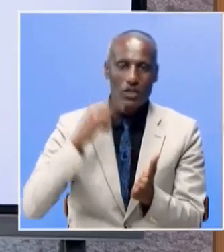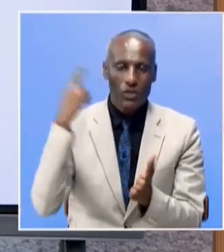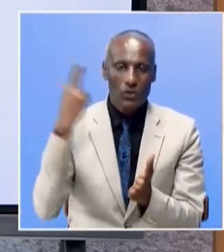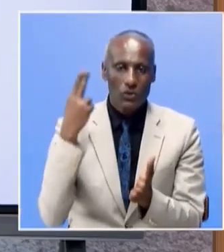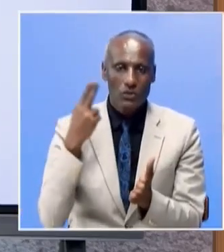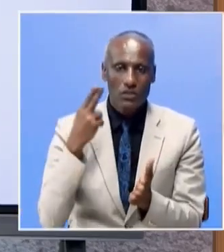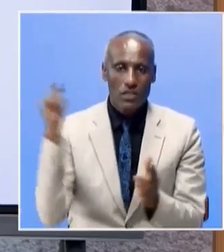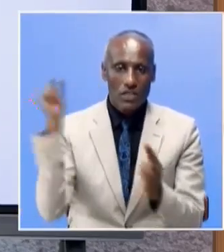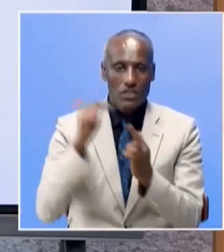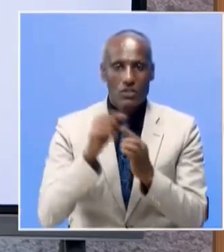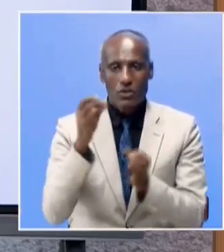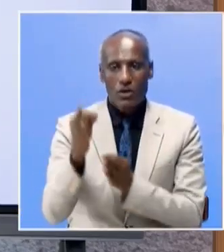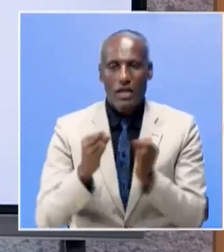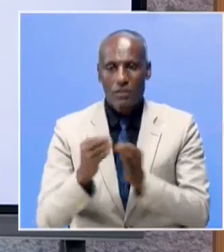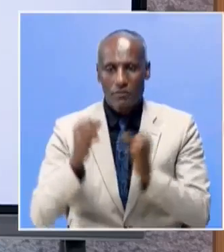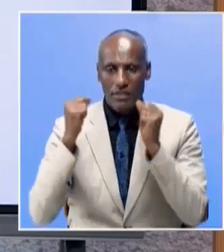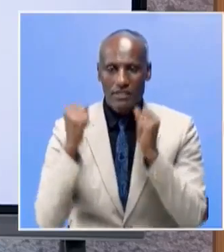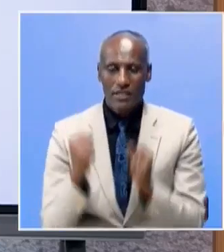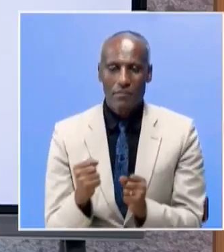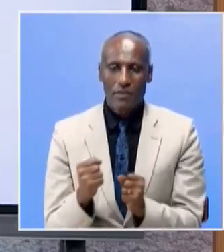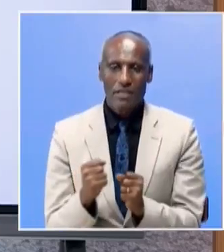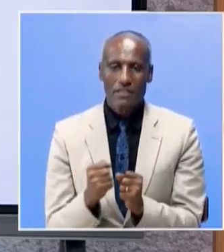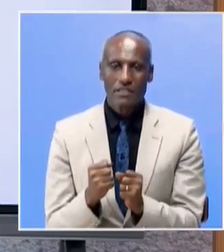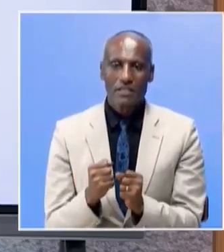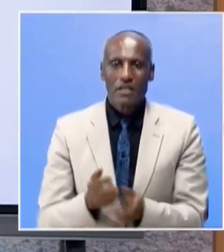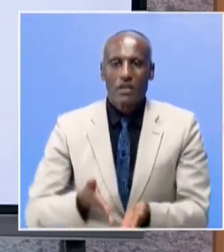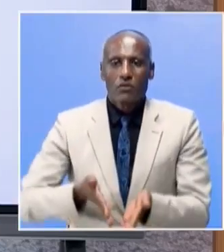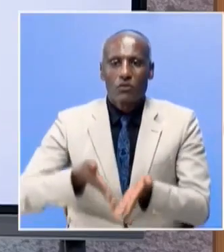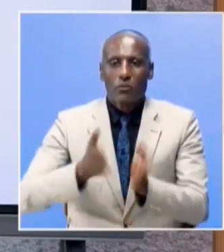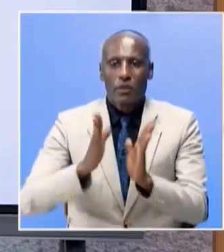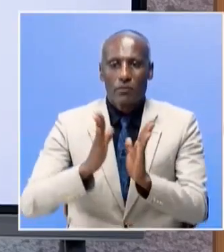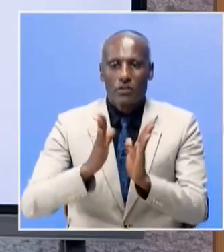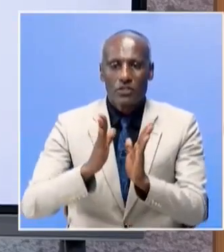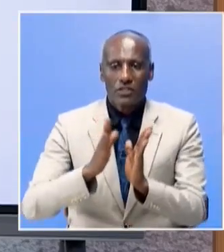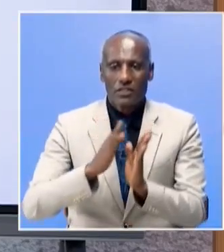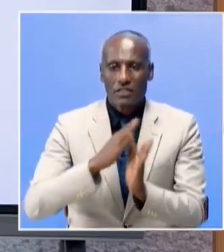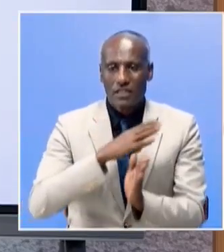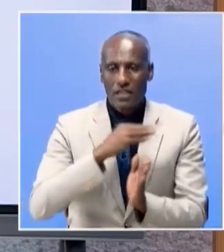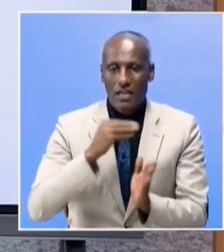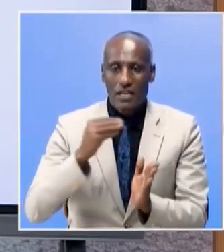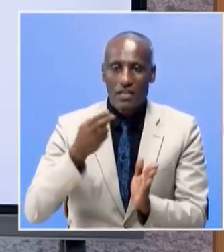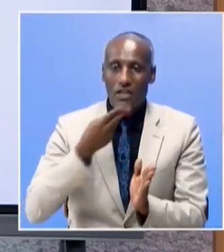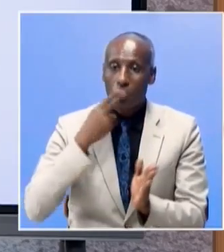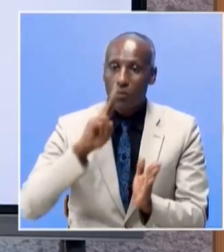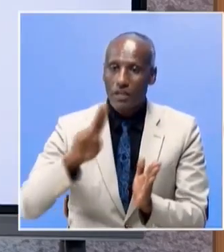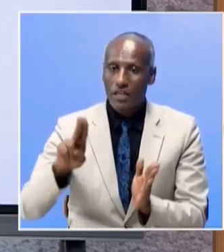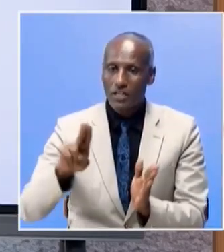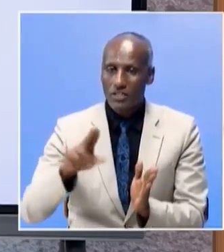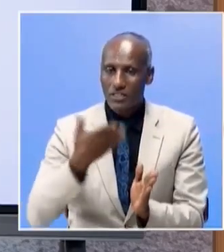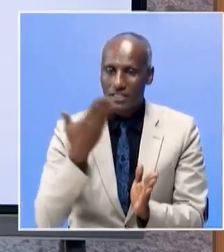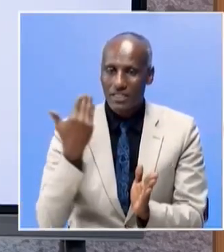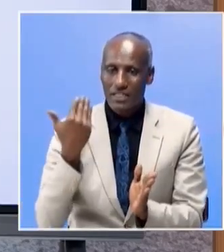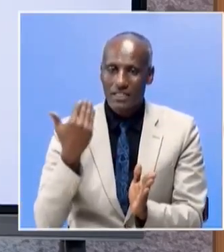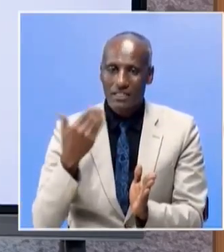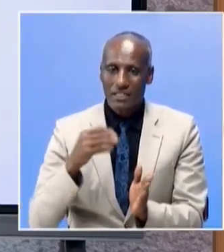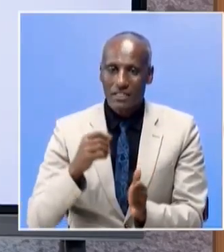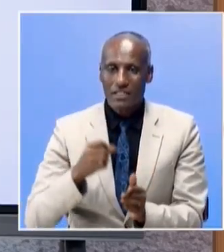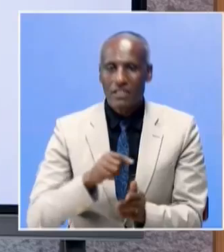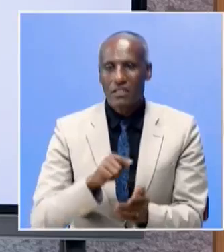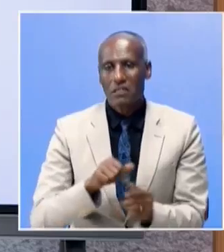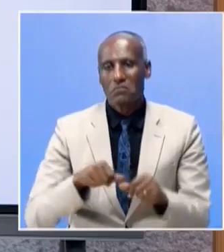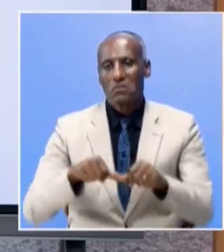ability, to talk about permission, obligation, prohibition, and so forth,